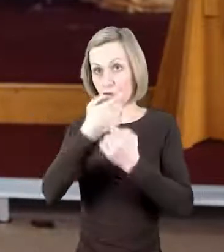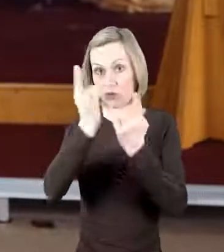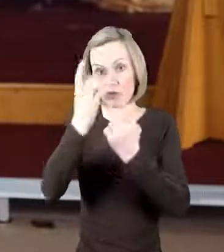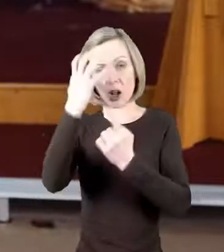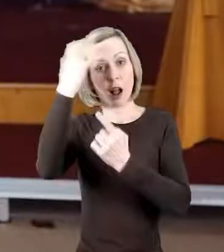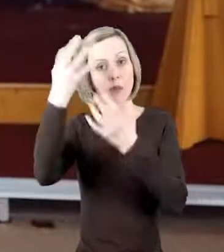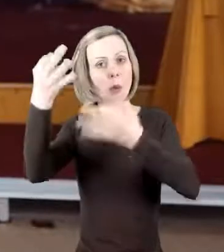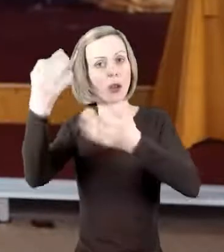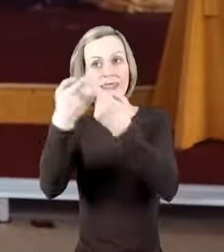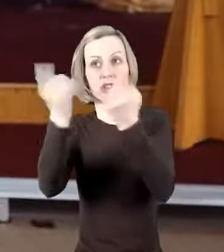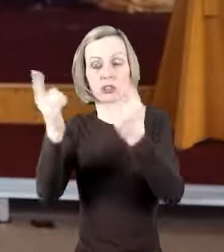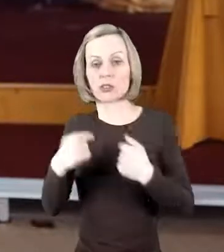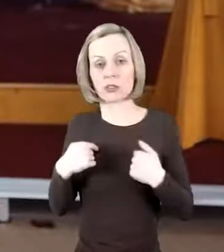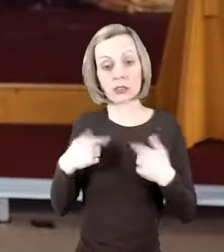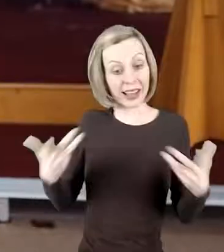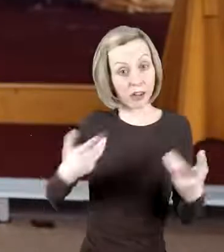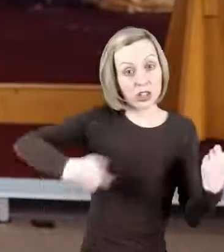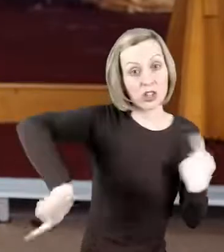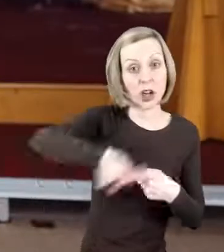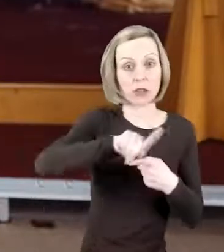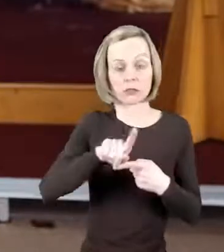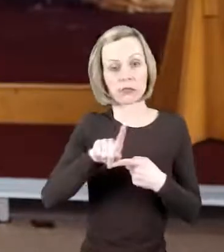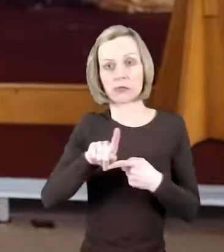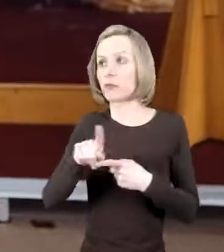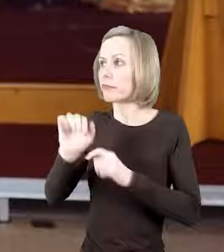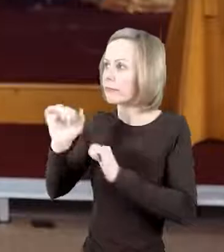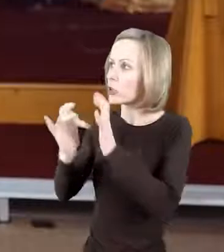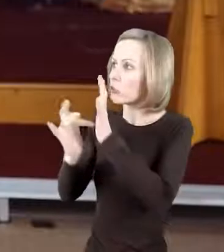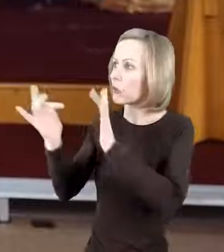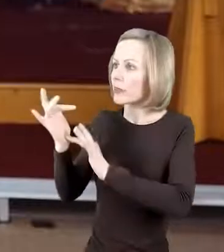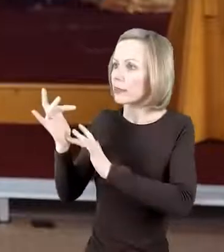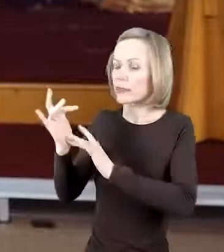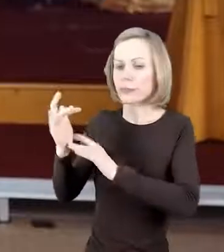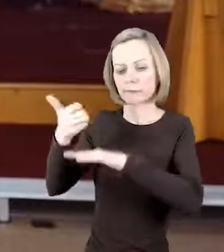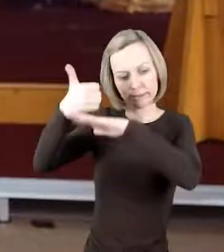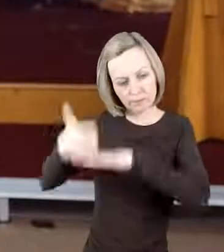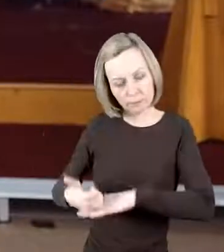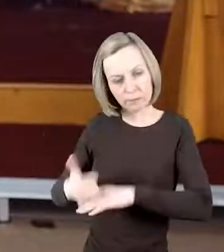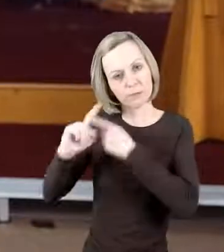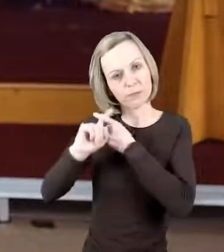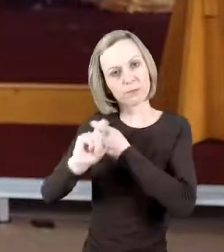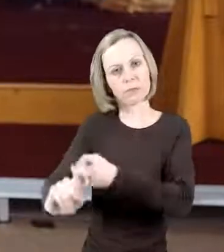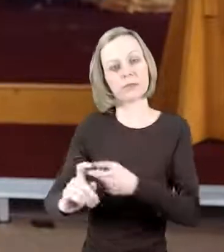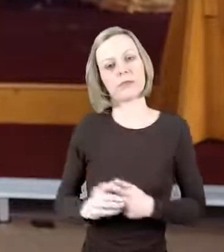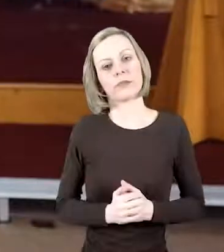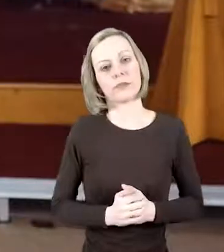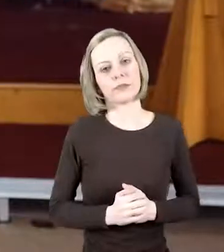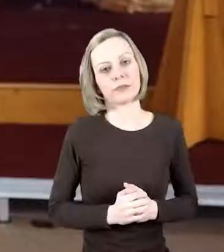politicians and he's encouraged us to stay rooted in Christ. It's